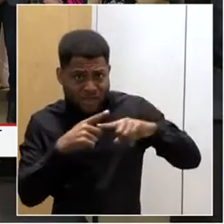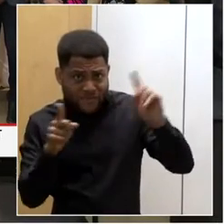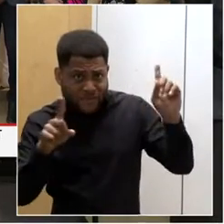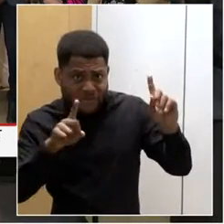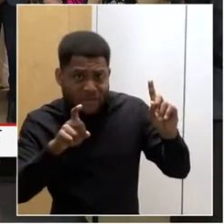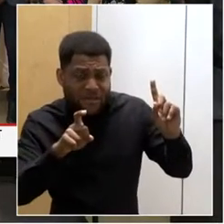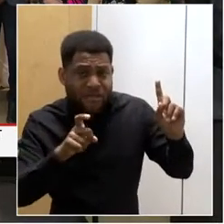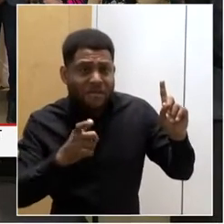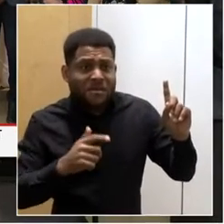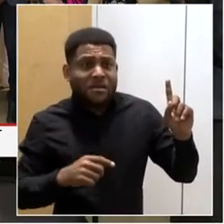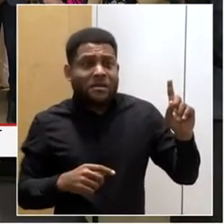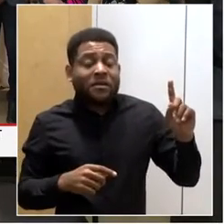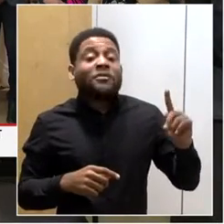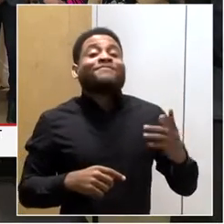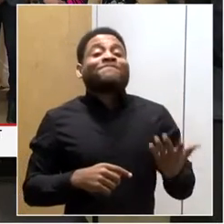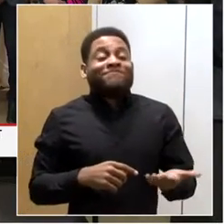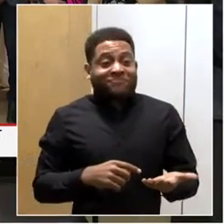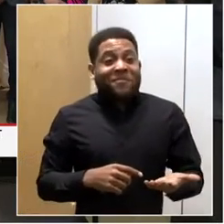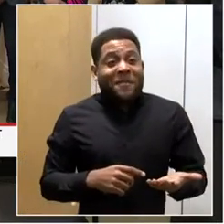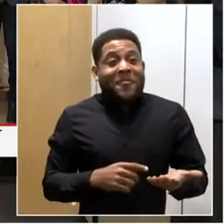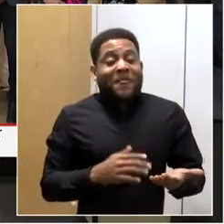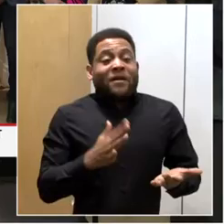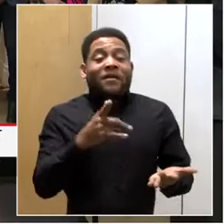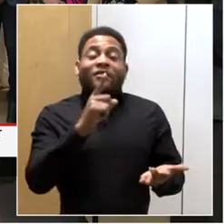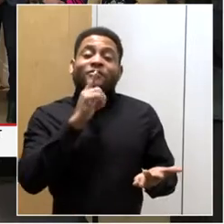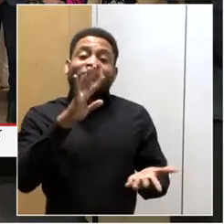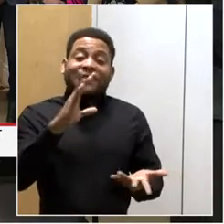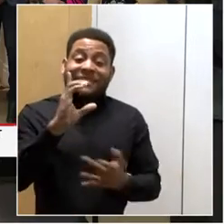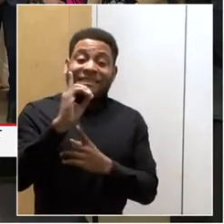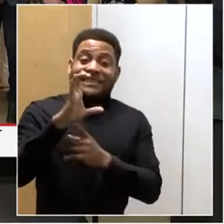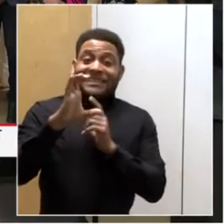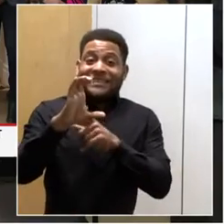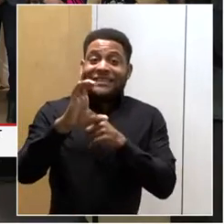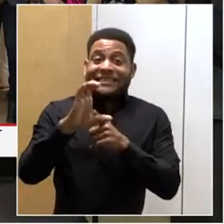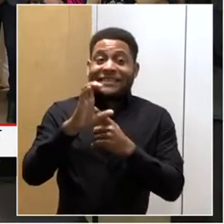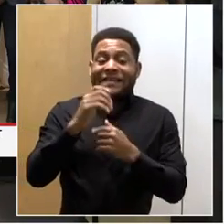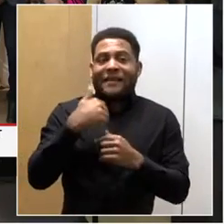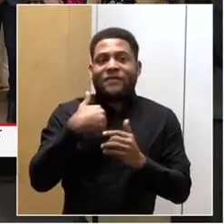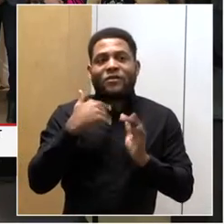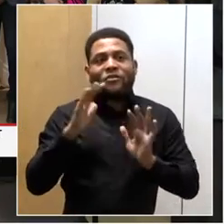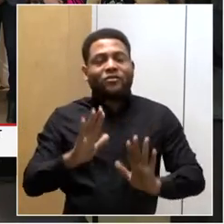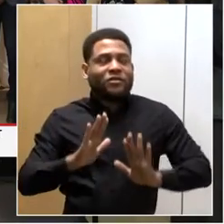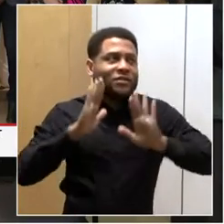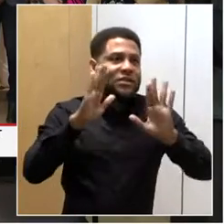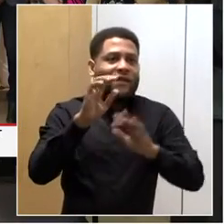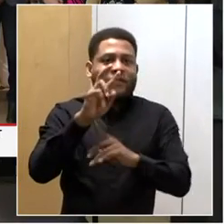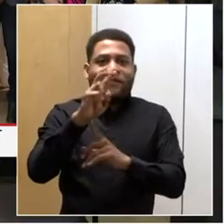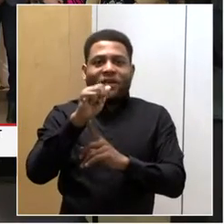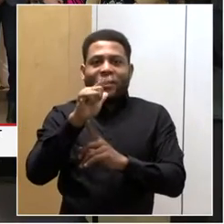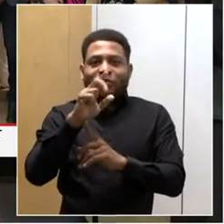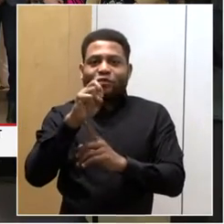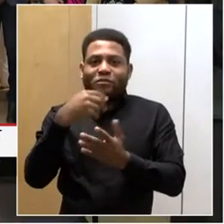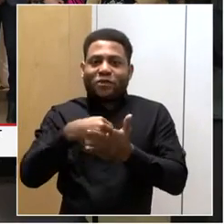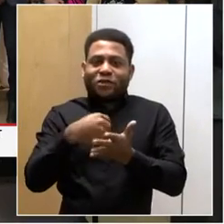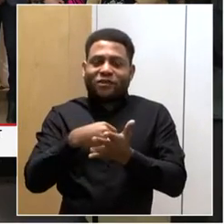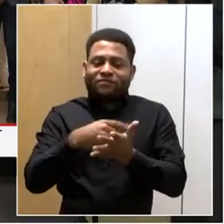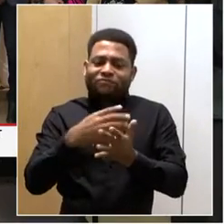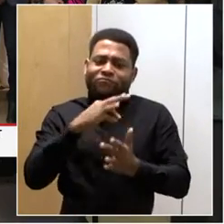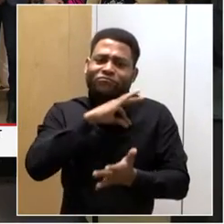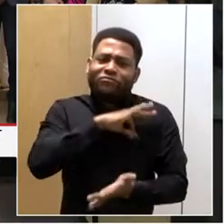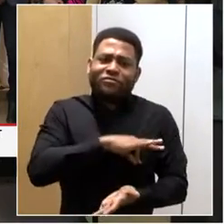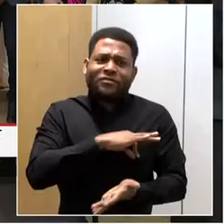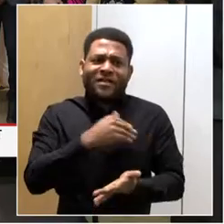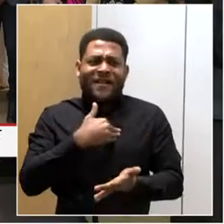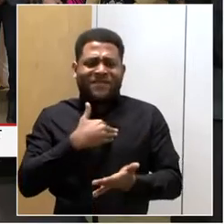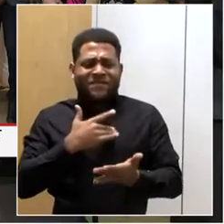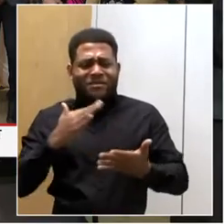Well, DC is a great value, let's just put it that way, and we have a spectrum of accommodations